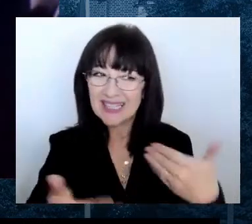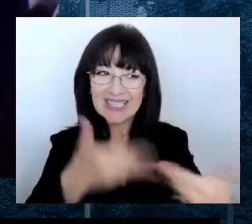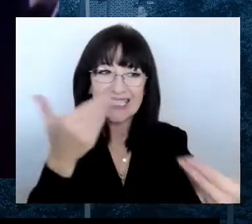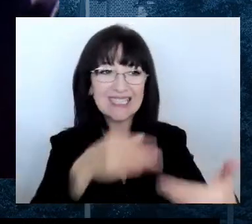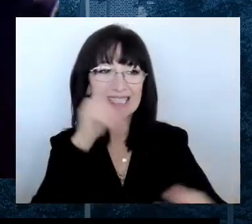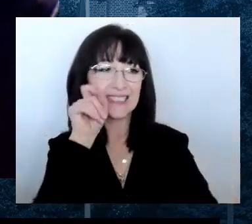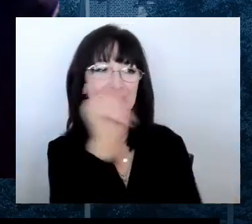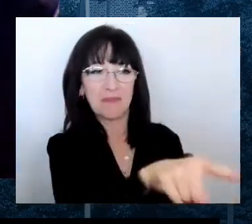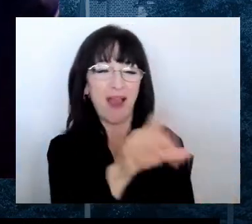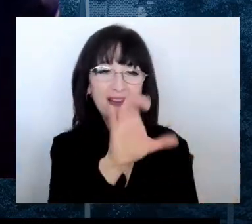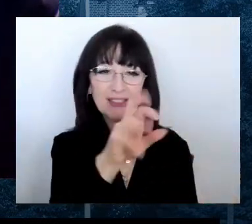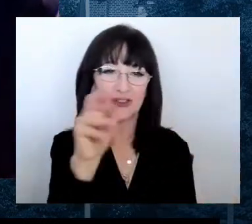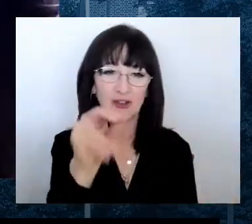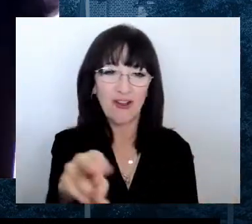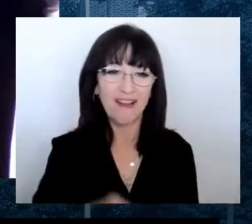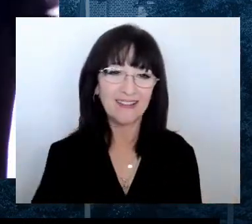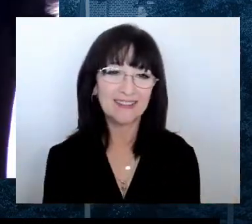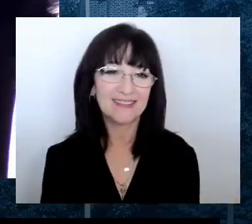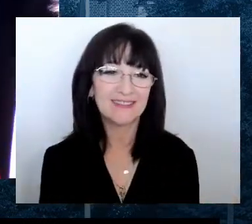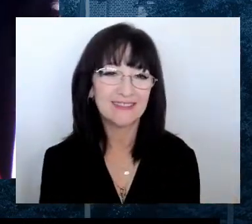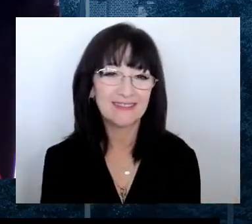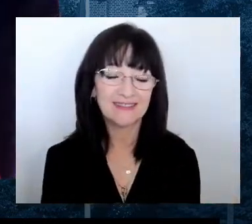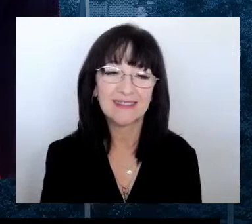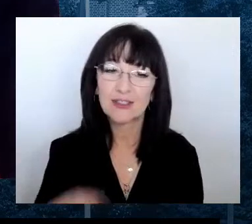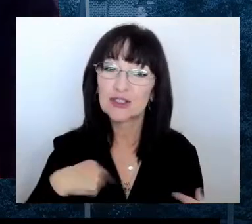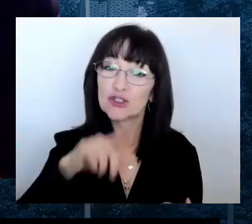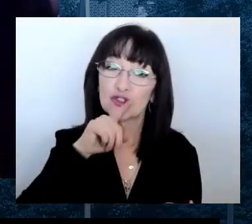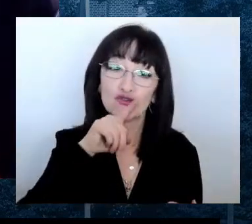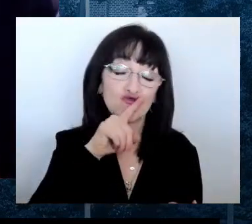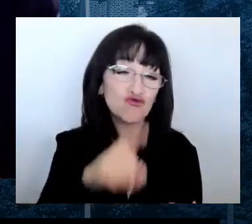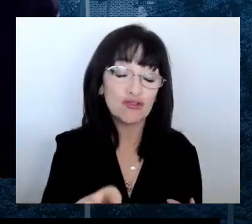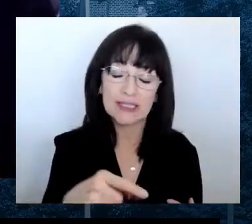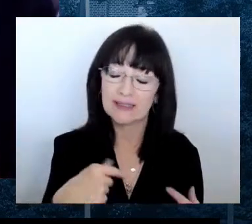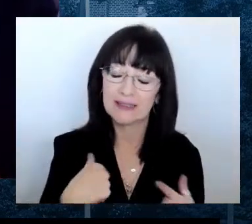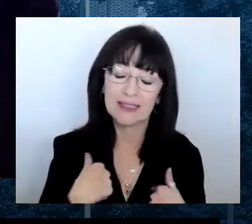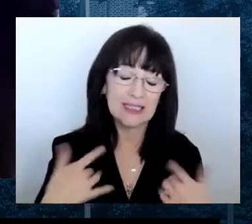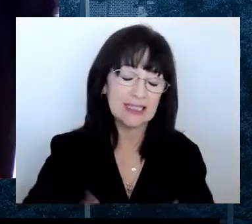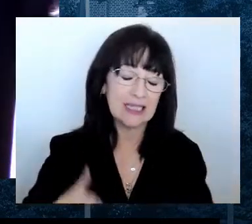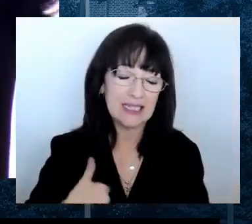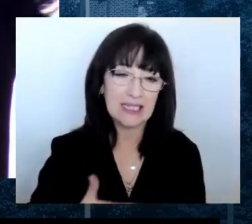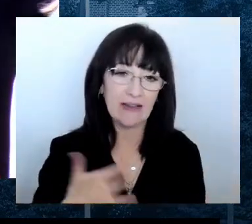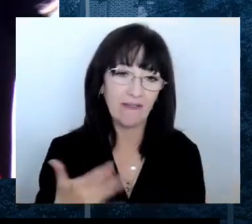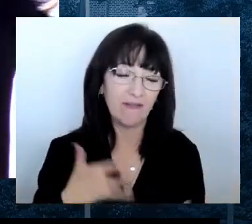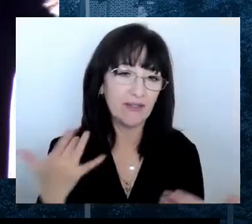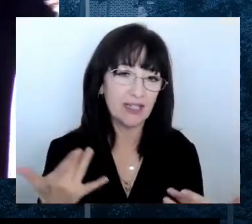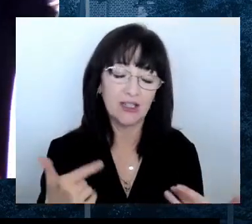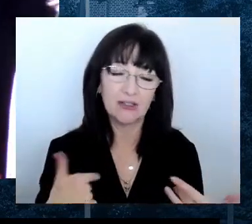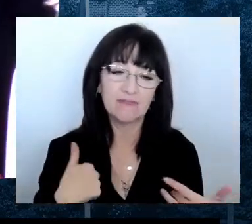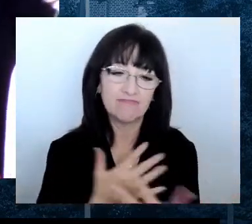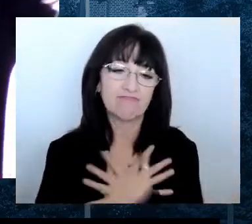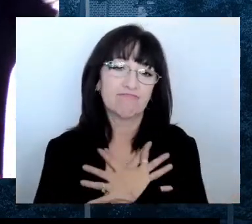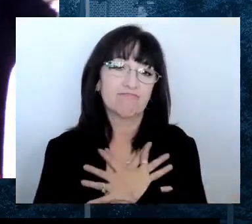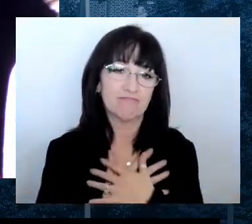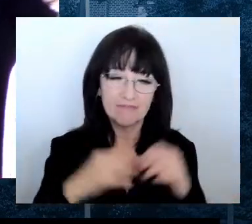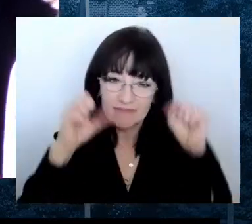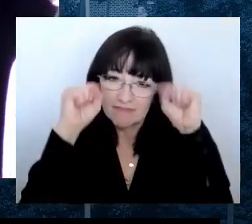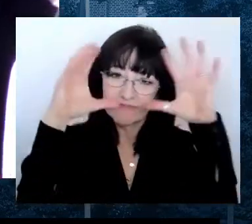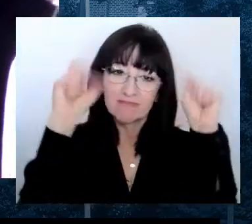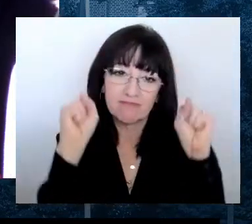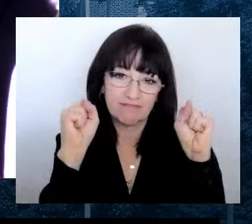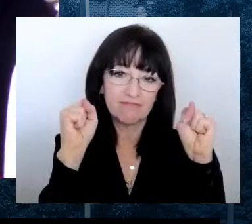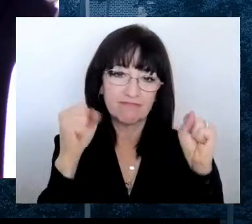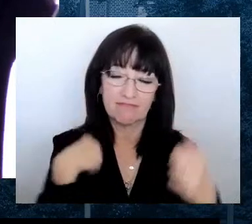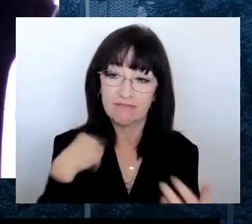Saran. I am truly in awe of the incredible skill and thoughtfulness and commitment of the public servants